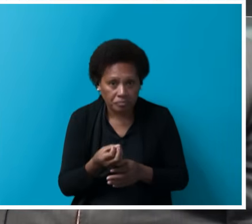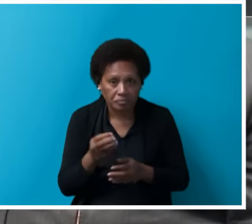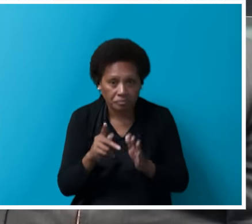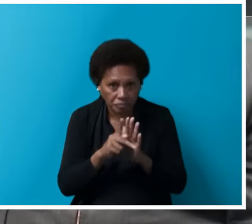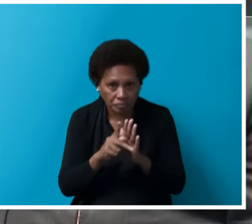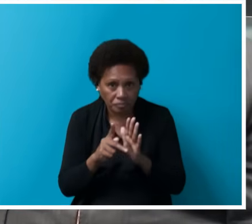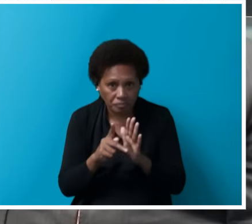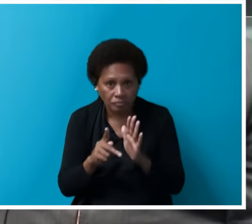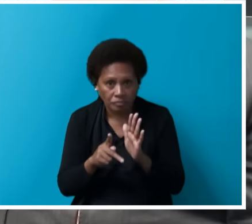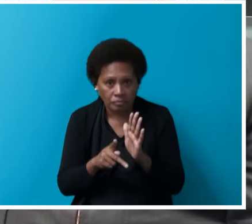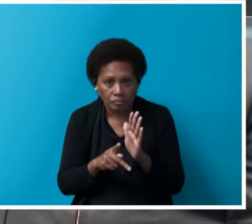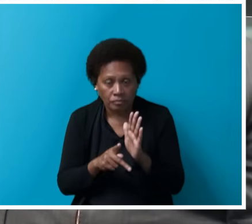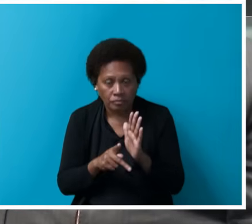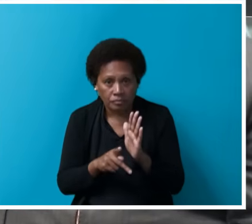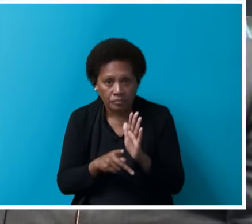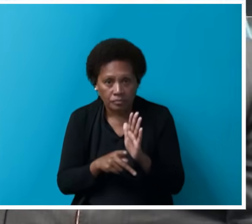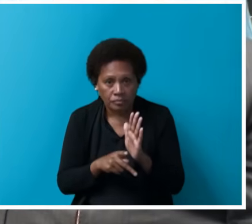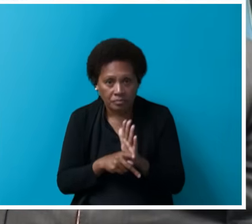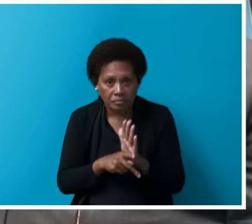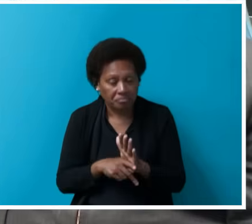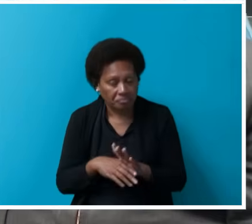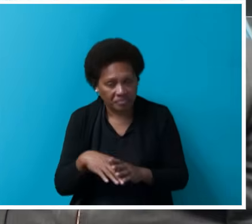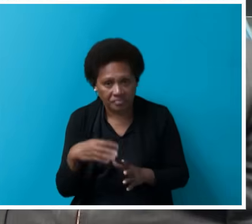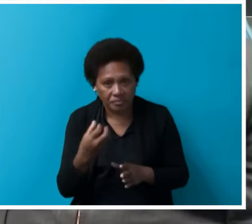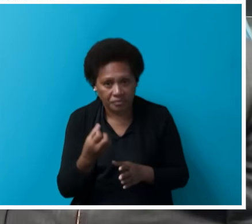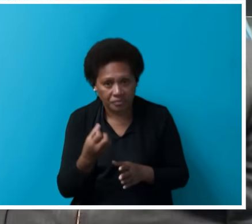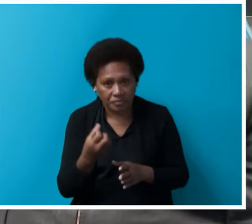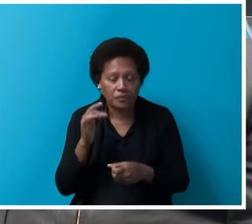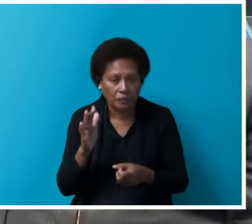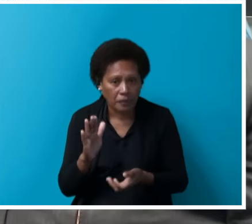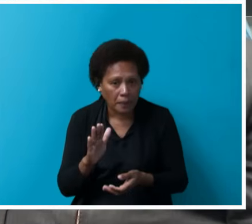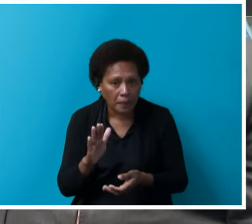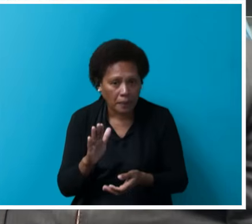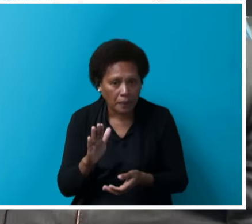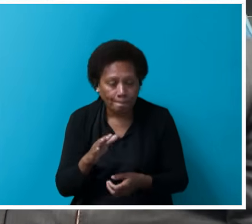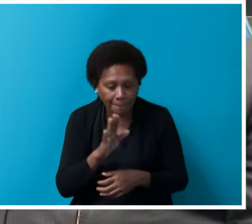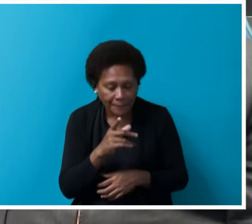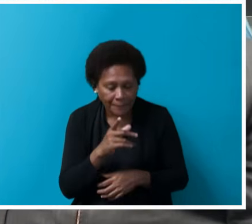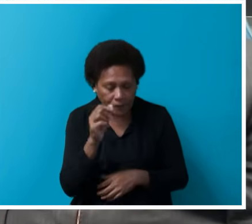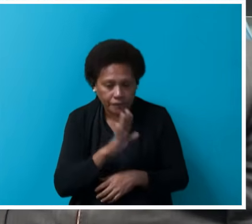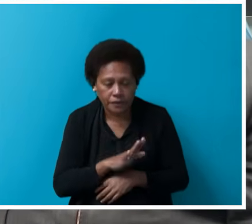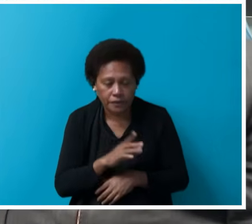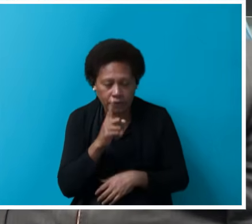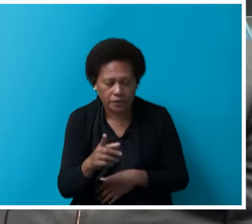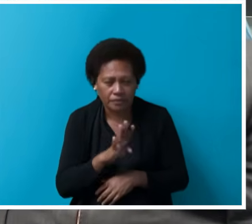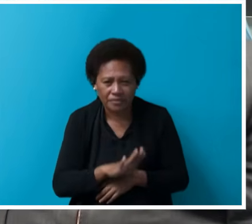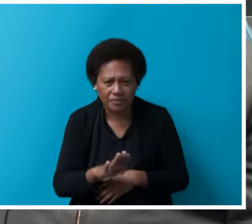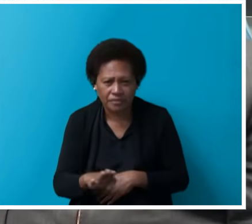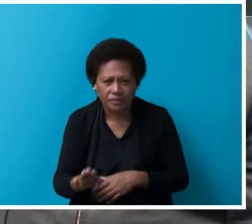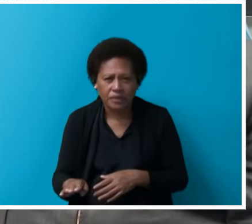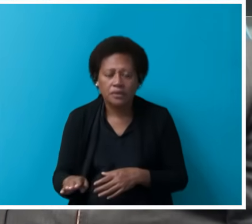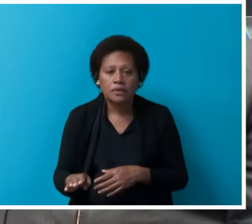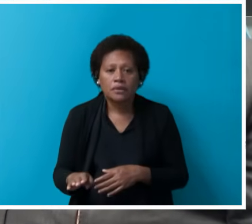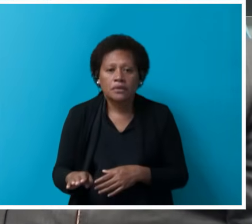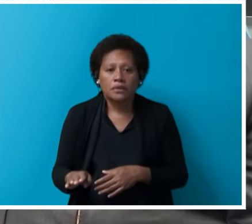because you see the glee on the faces of children with new bags, with new uniform, with new sandals, going to the school on